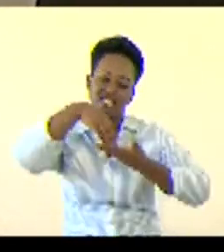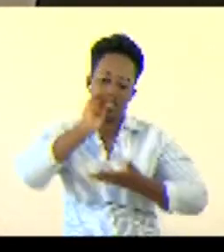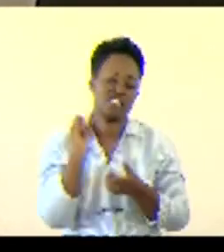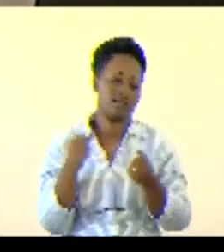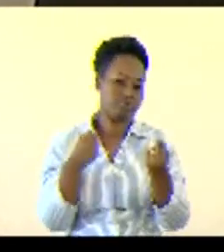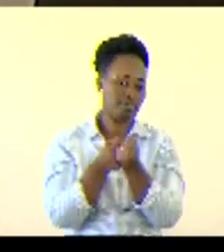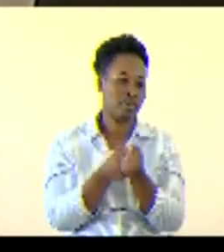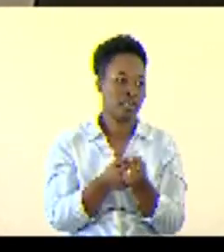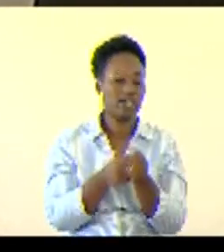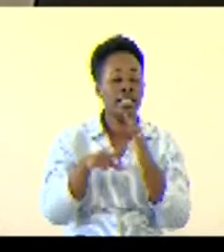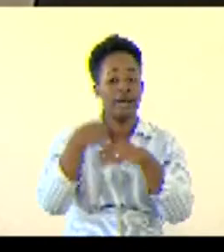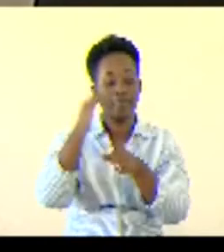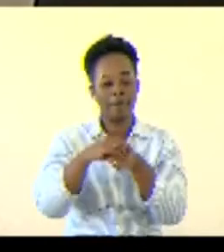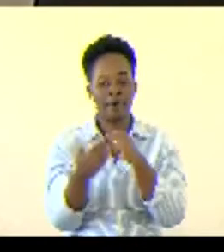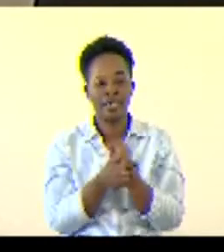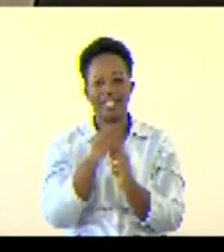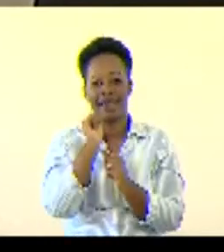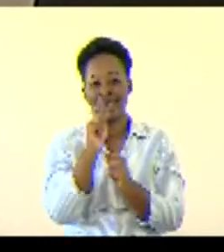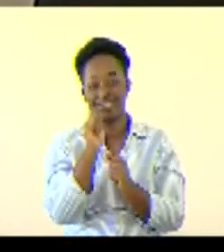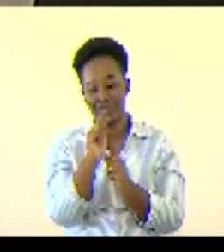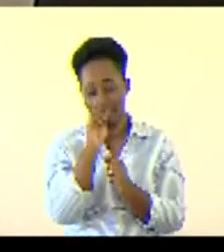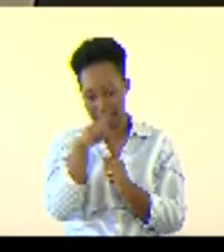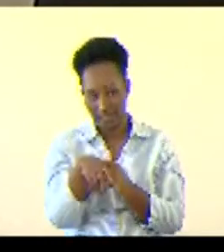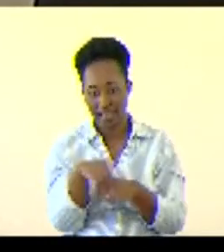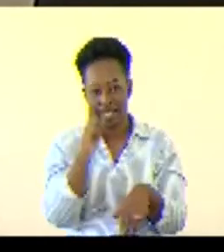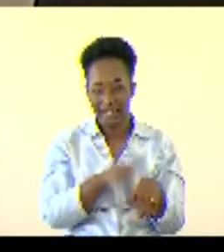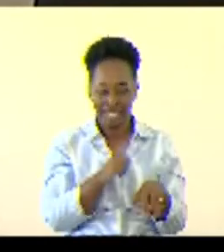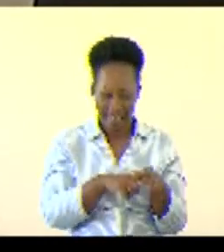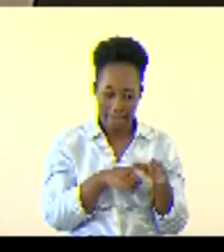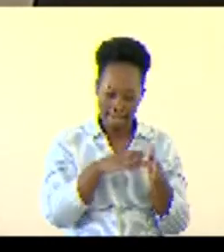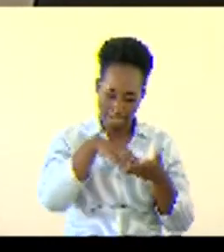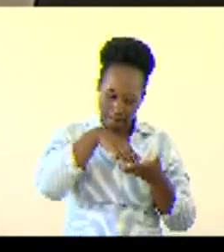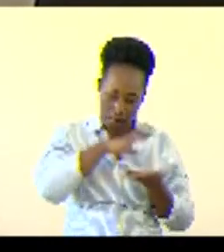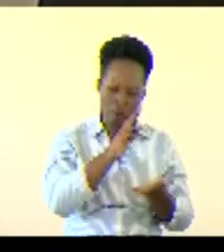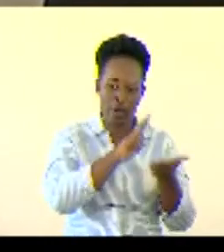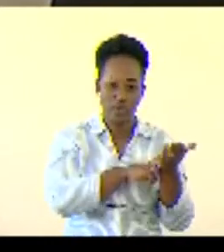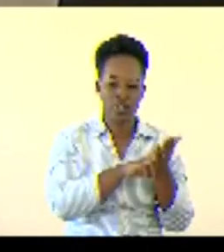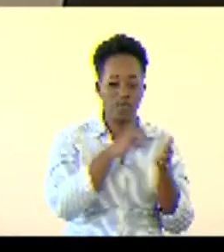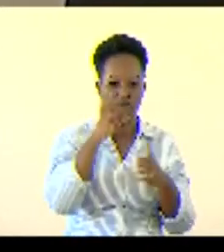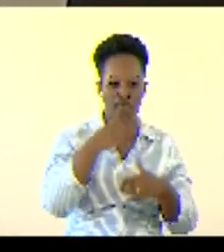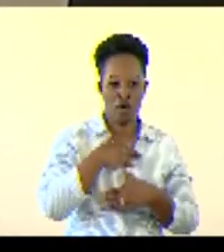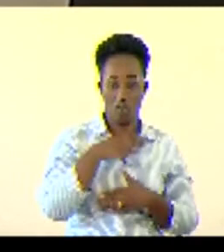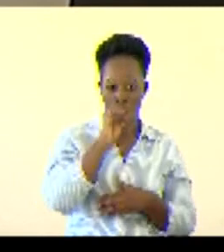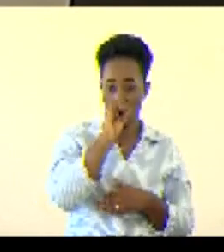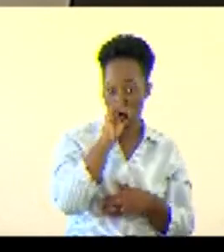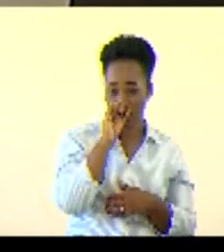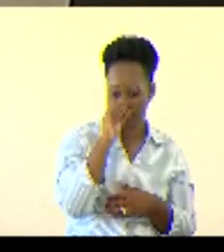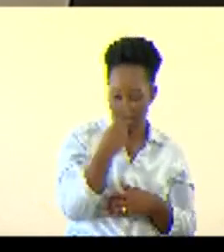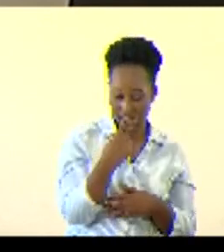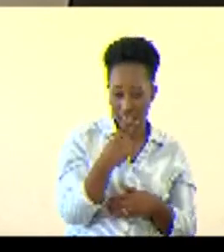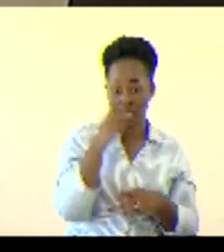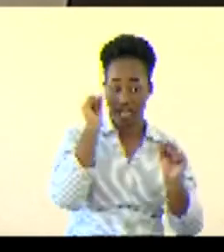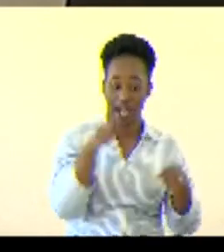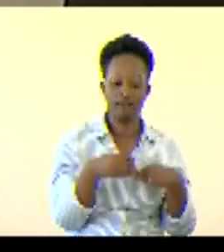form of ATP. So more concentration of oxygen can produce more energy. Less concentration